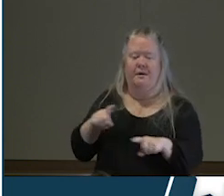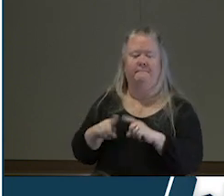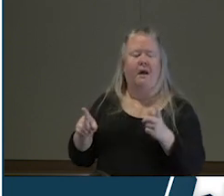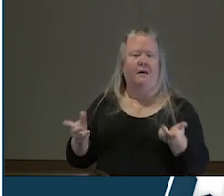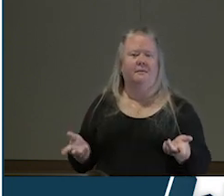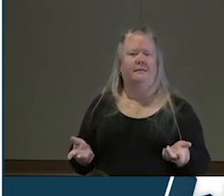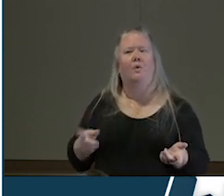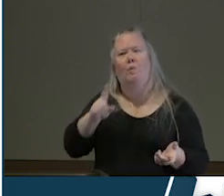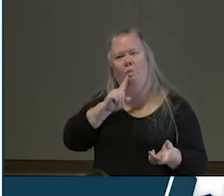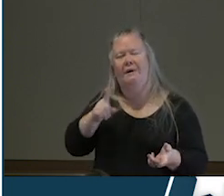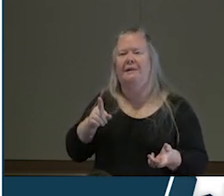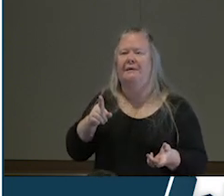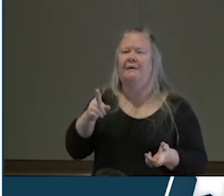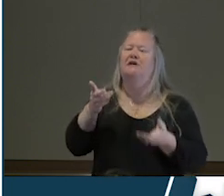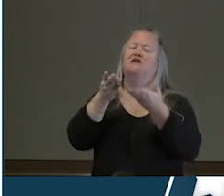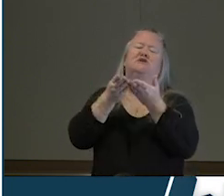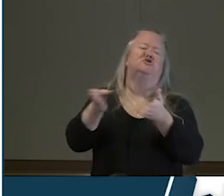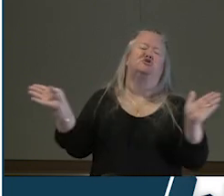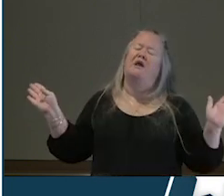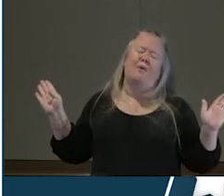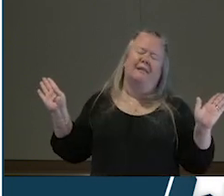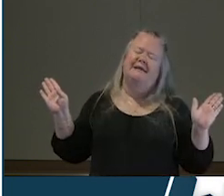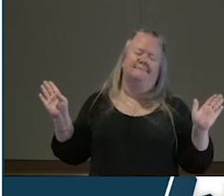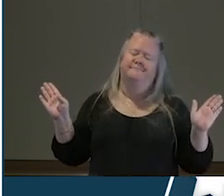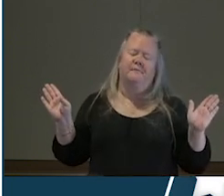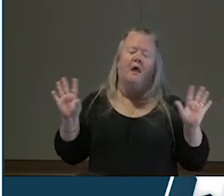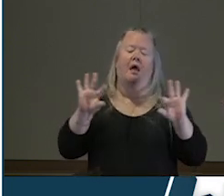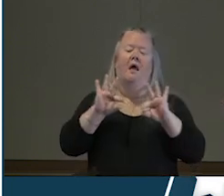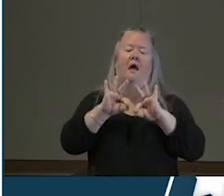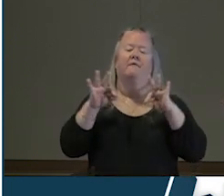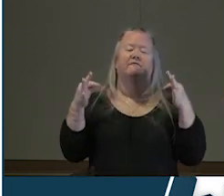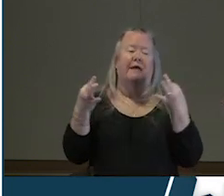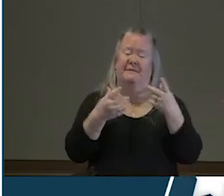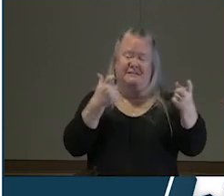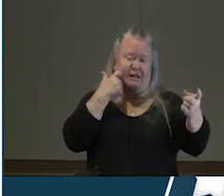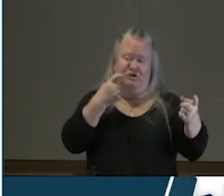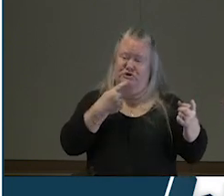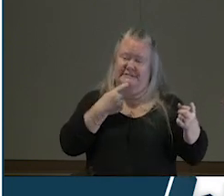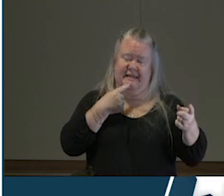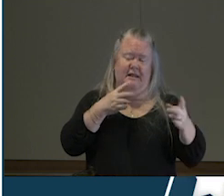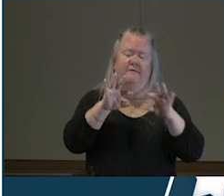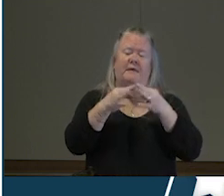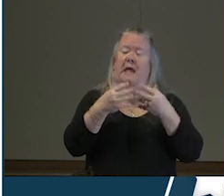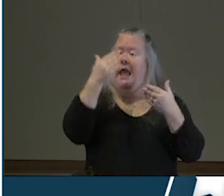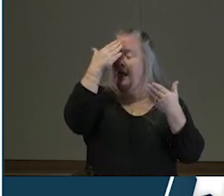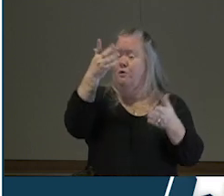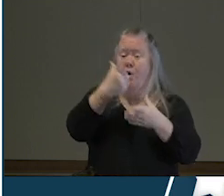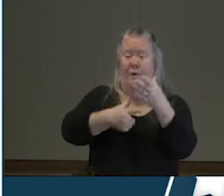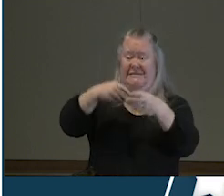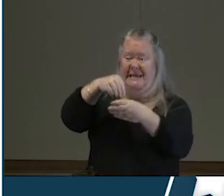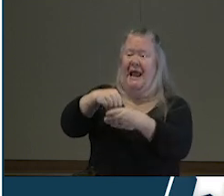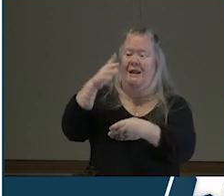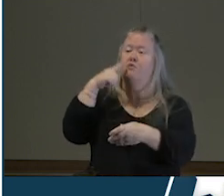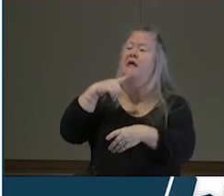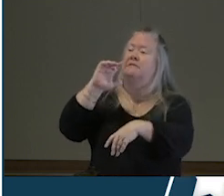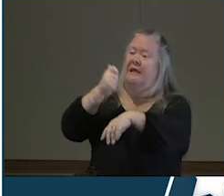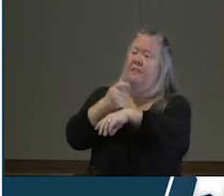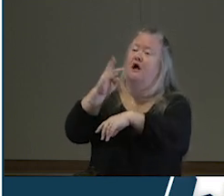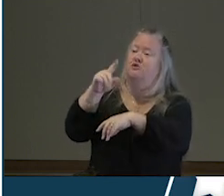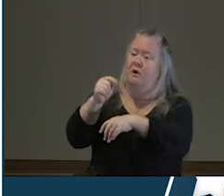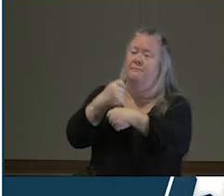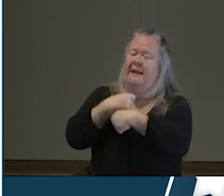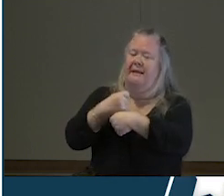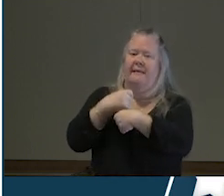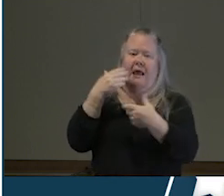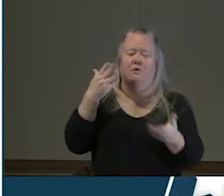ultimately you would have, like generally speaking, family, just like she's saying, like I don't know what's in it, but I know they said that there's a trust that was made.